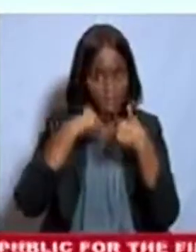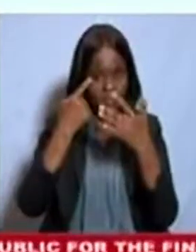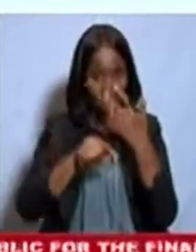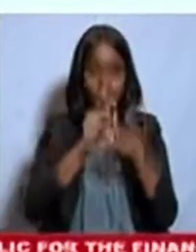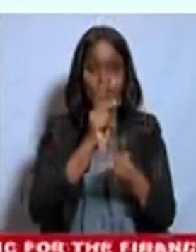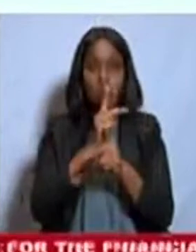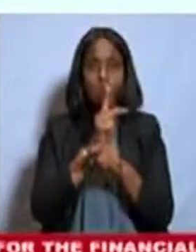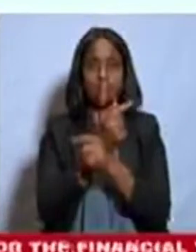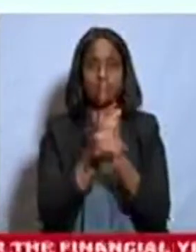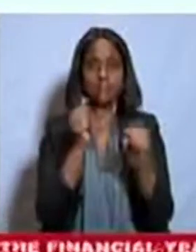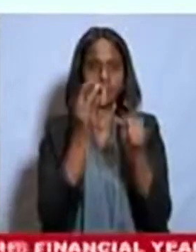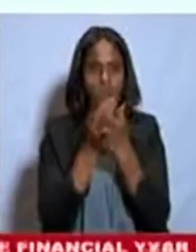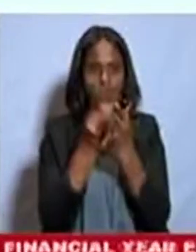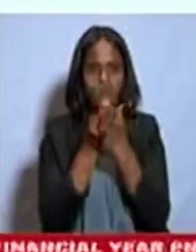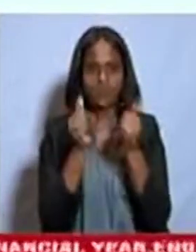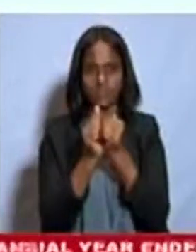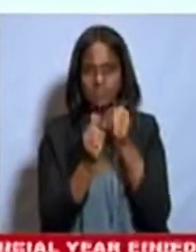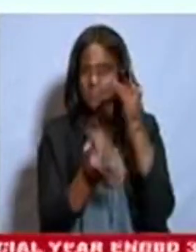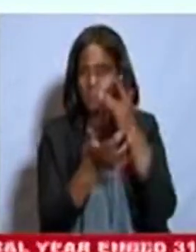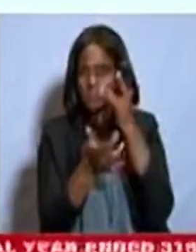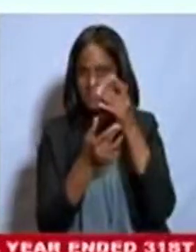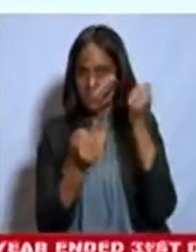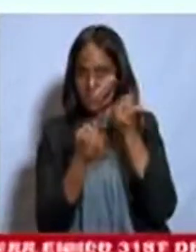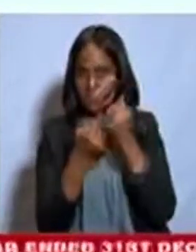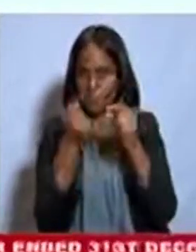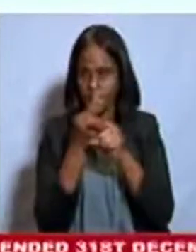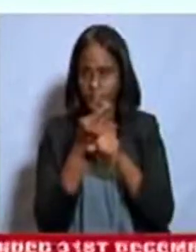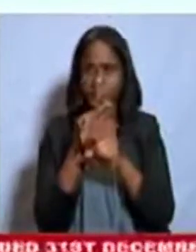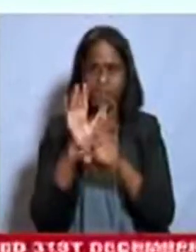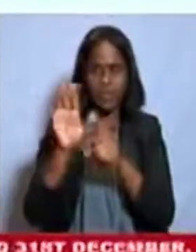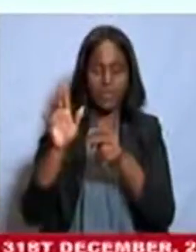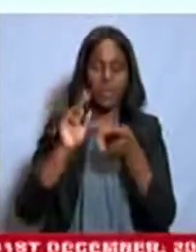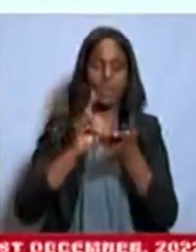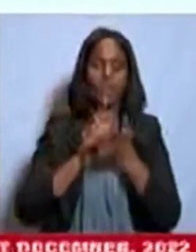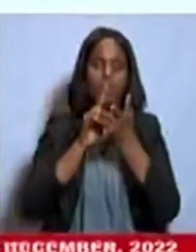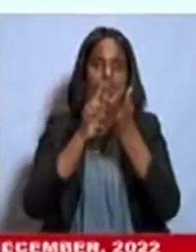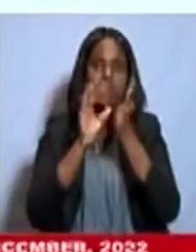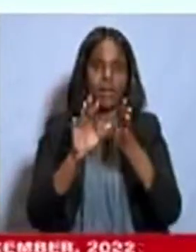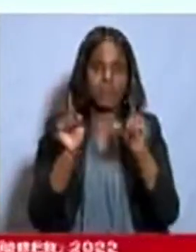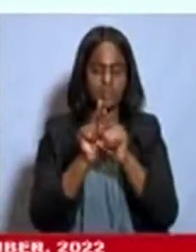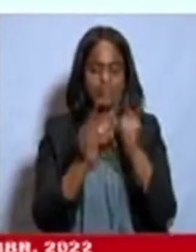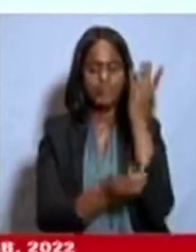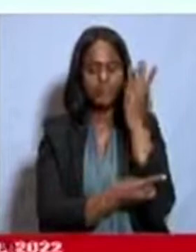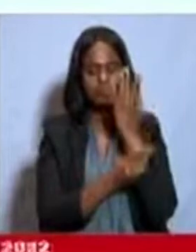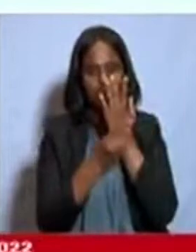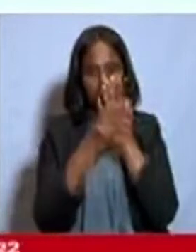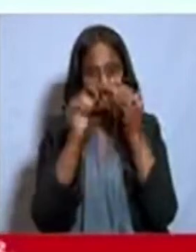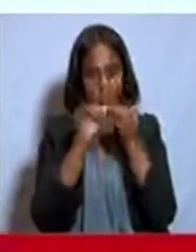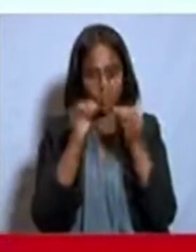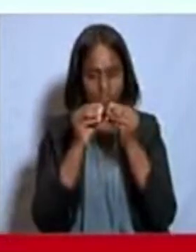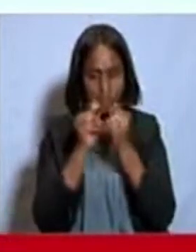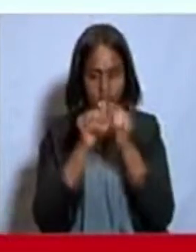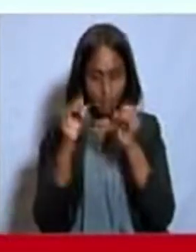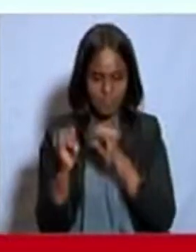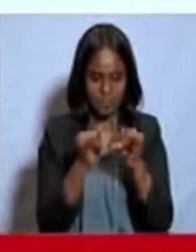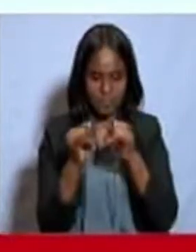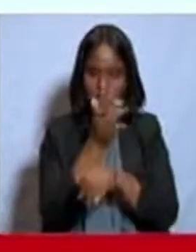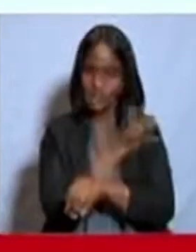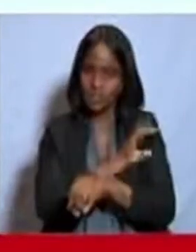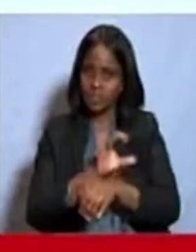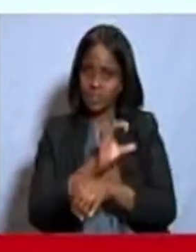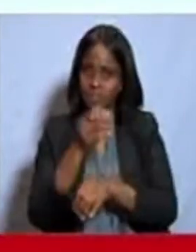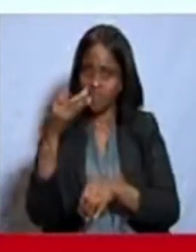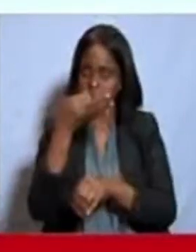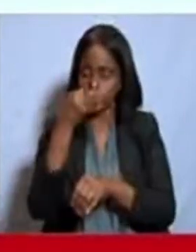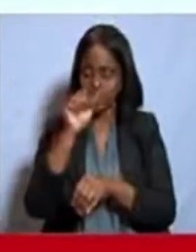secured financial and technical support from its cooperating partners to develop and implement a computerized